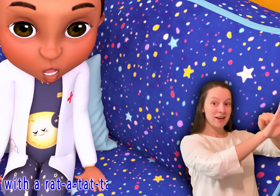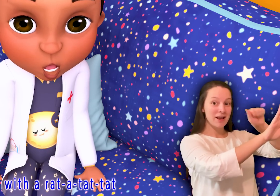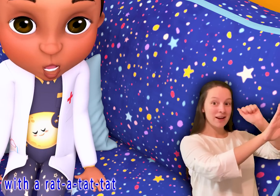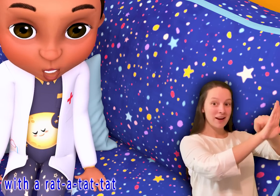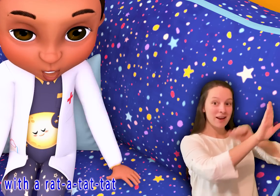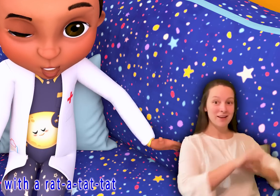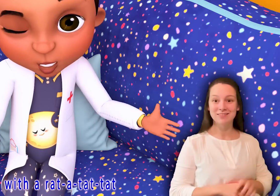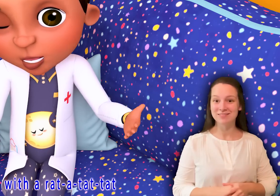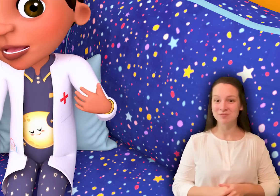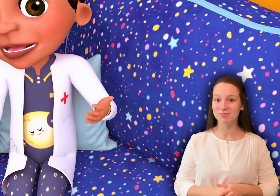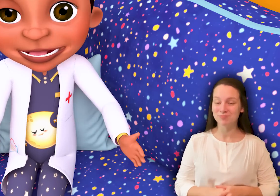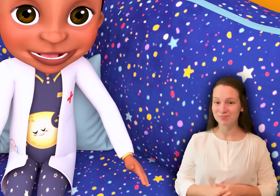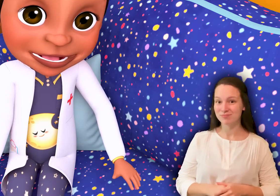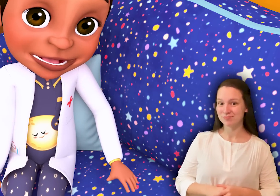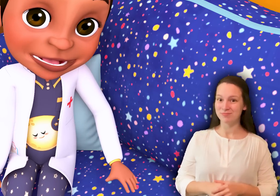a